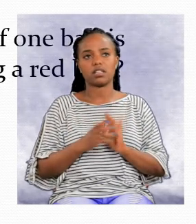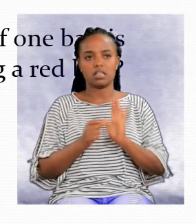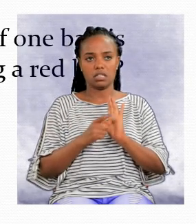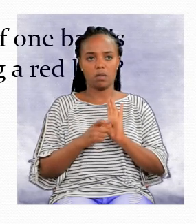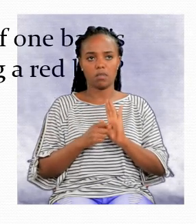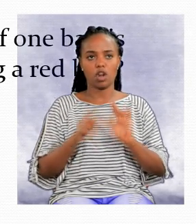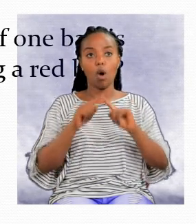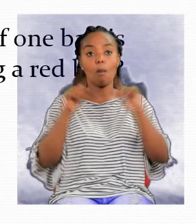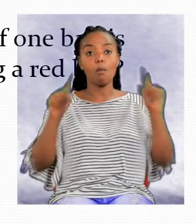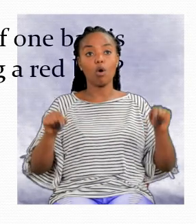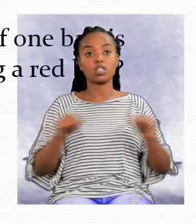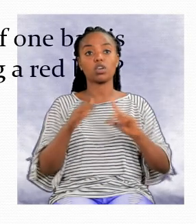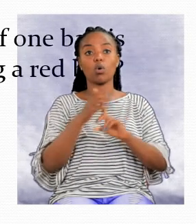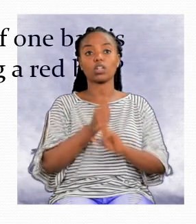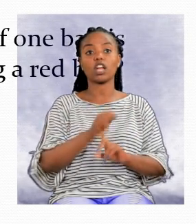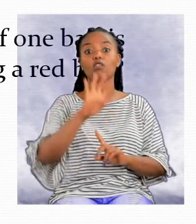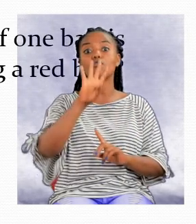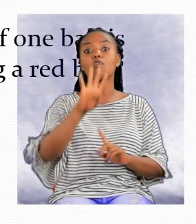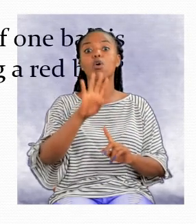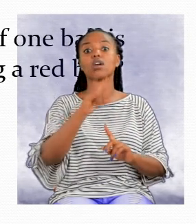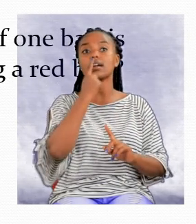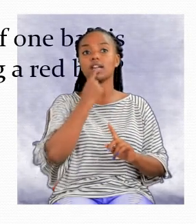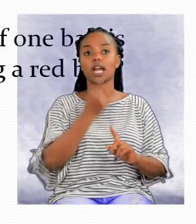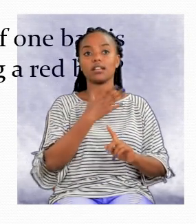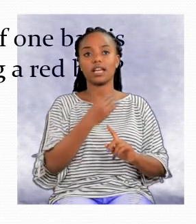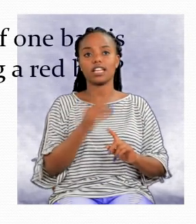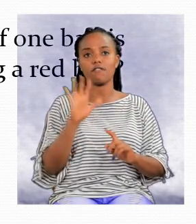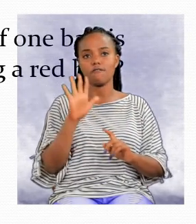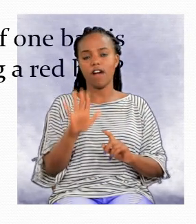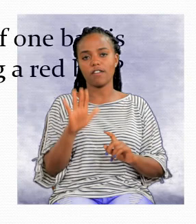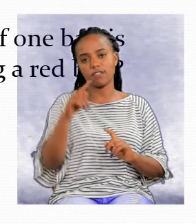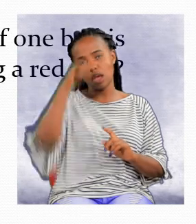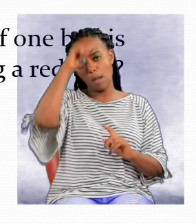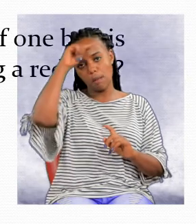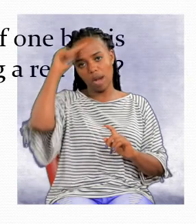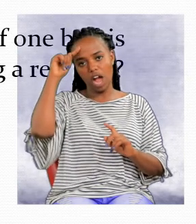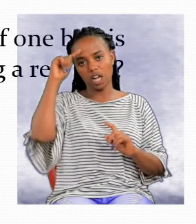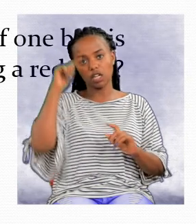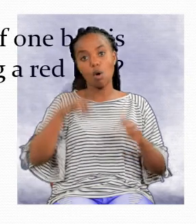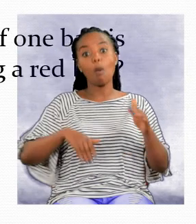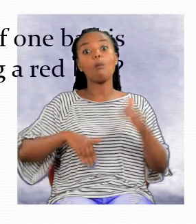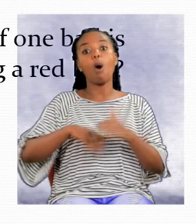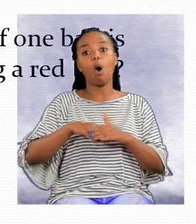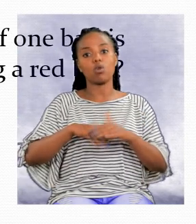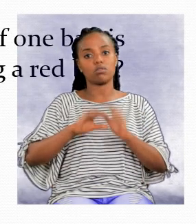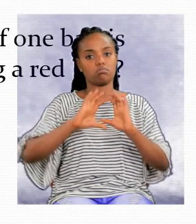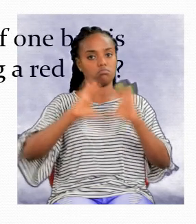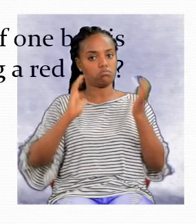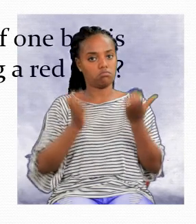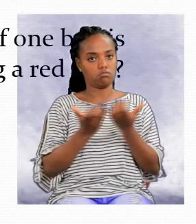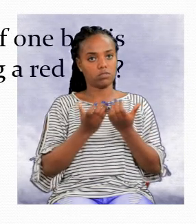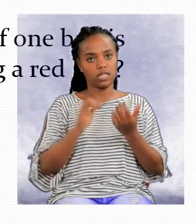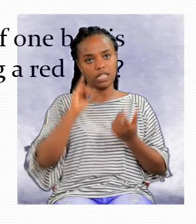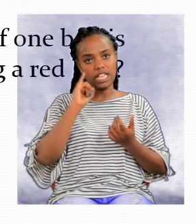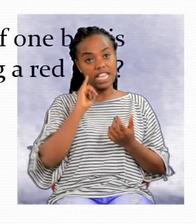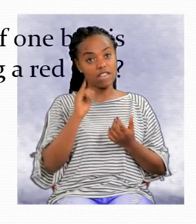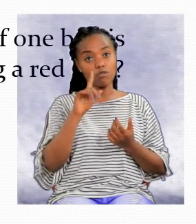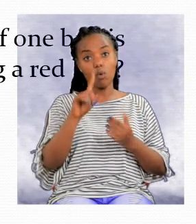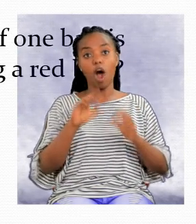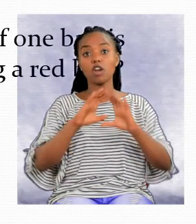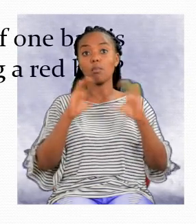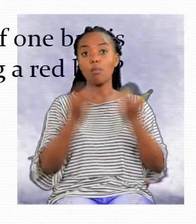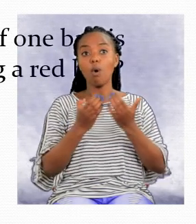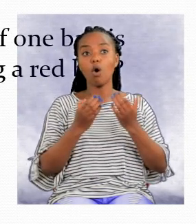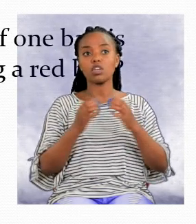contains 4 red and 5 black balls. If one ball is drawn